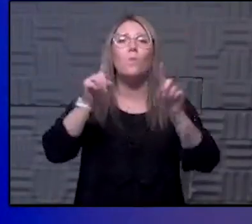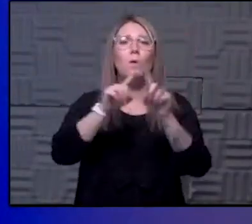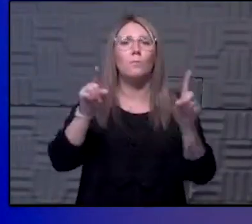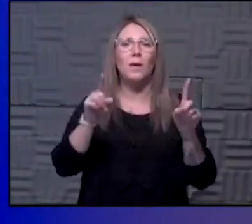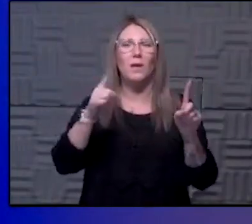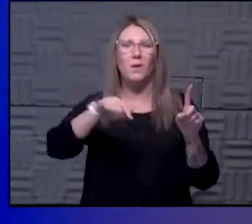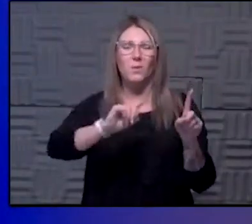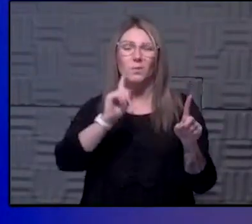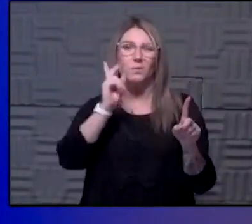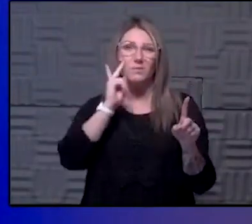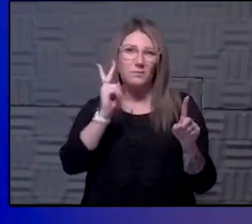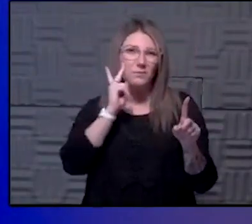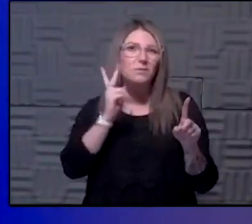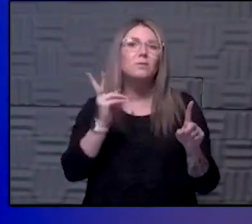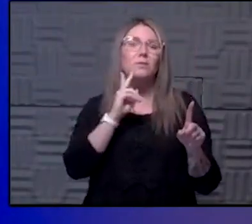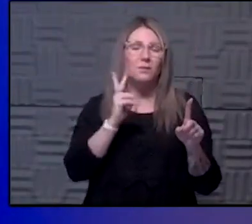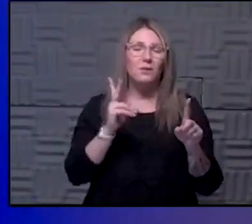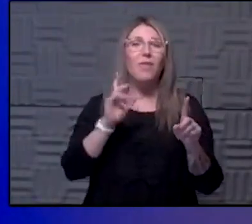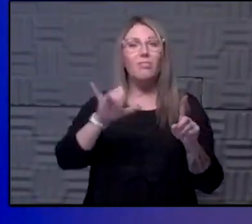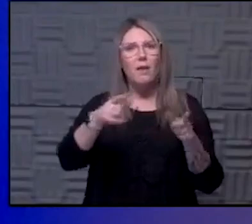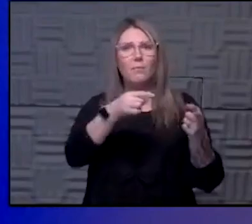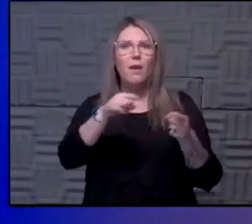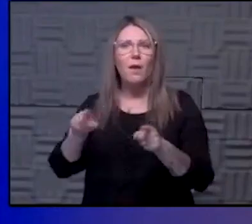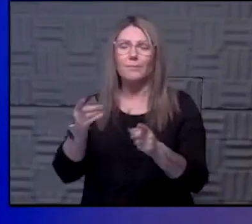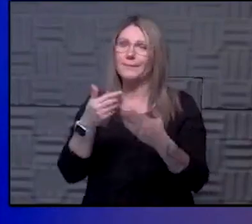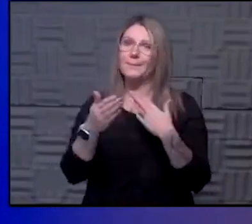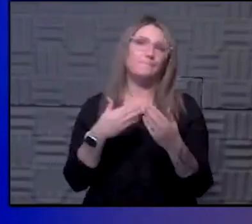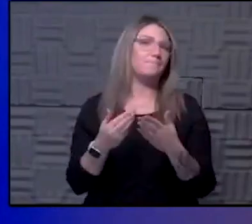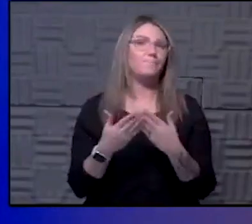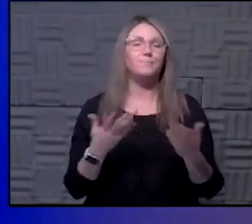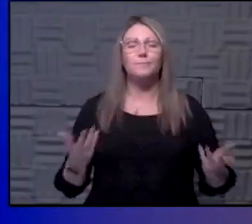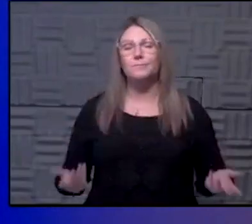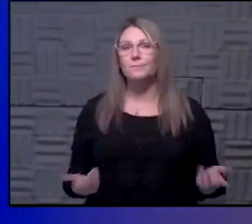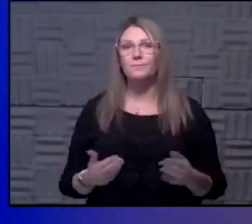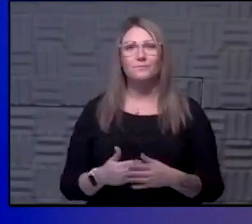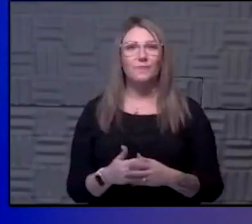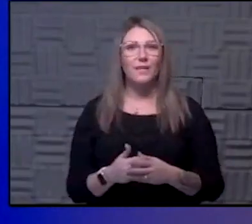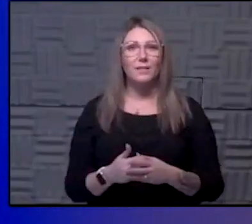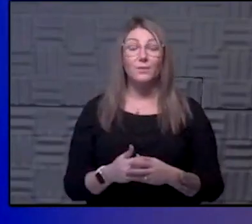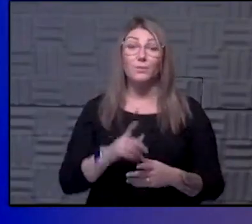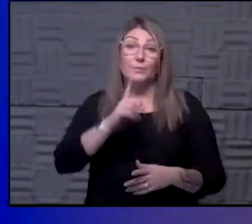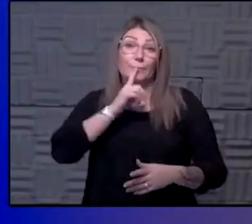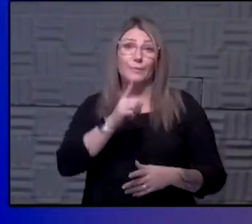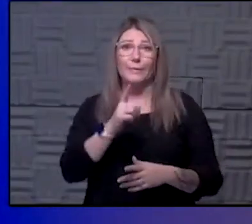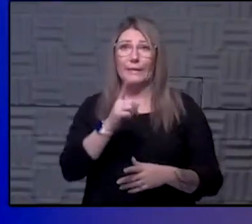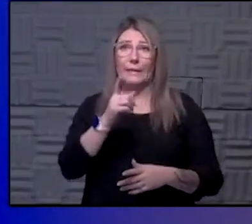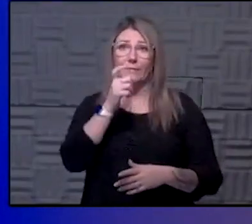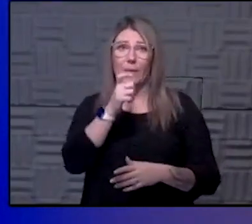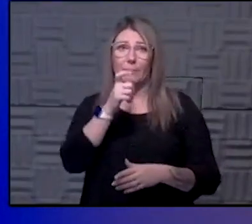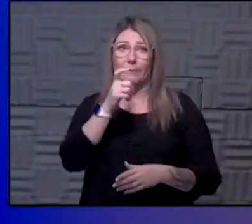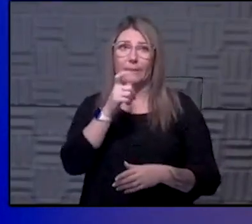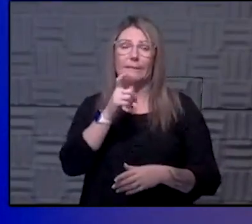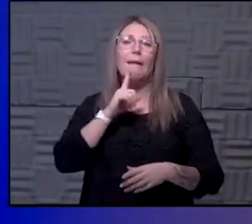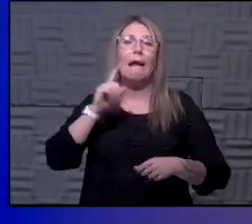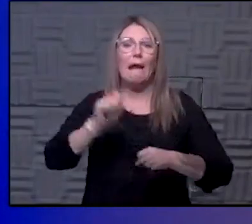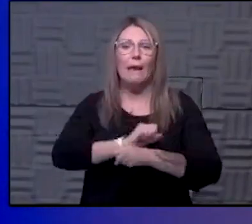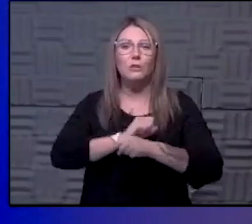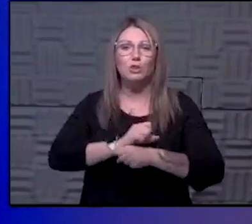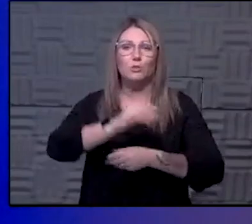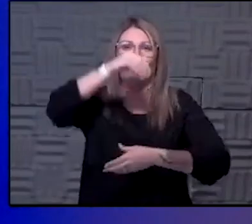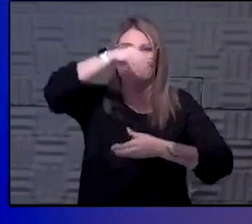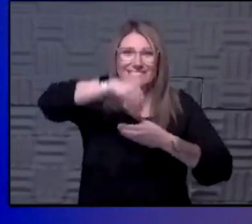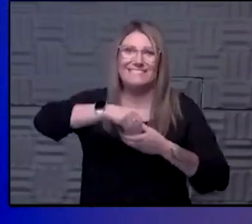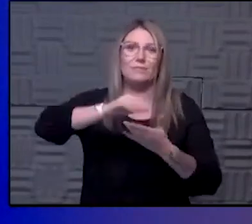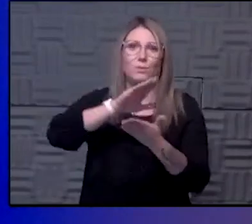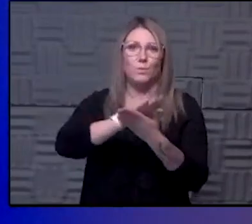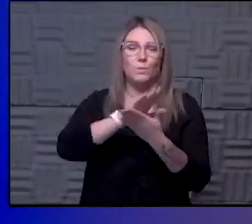a lot of, and I think that has been going on anyways. It's basically just the fact that they haven't been going into the brick and mortar schools,